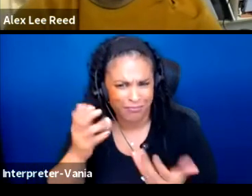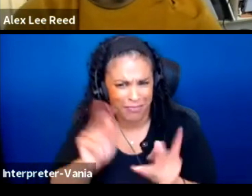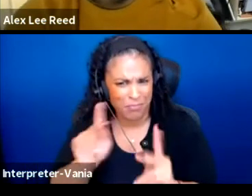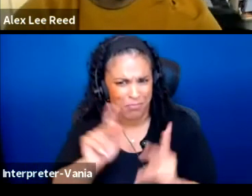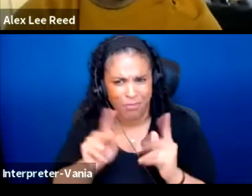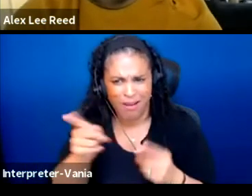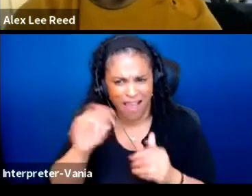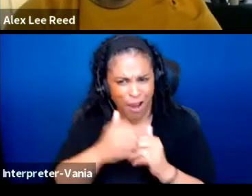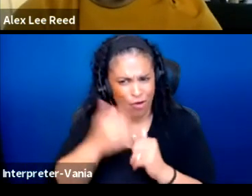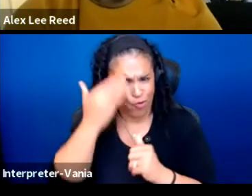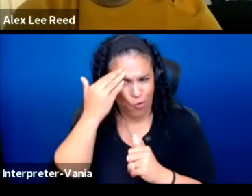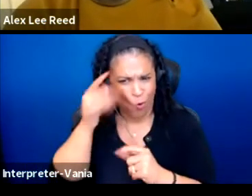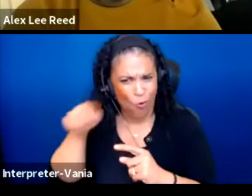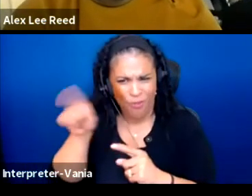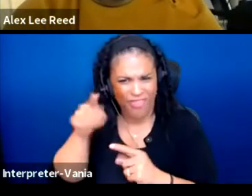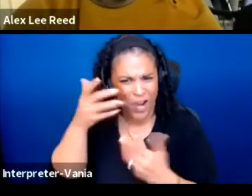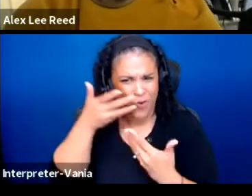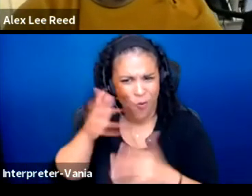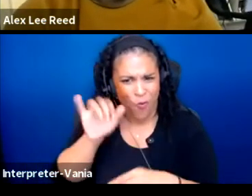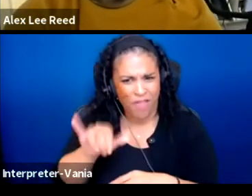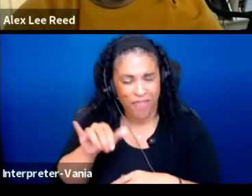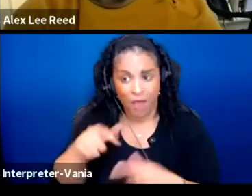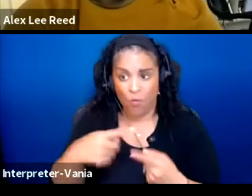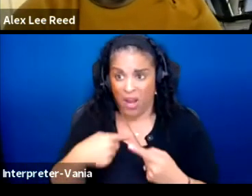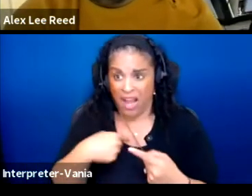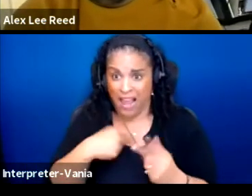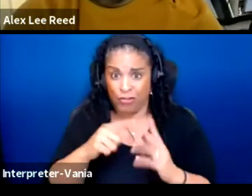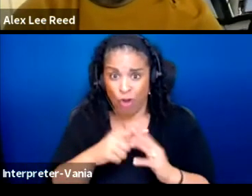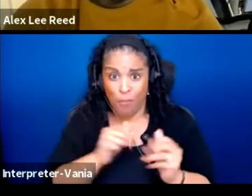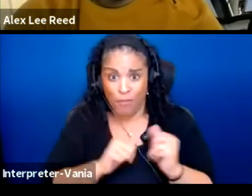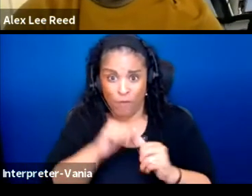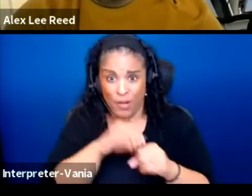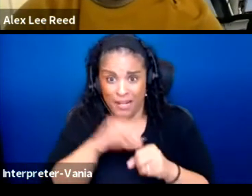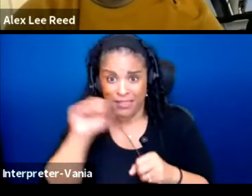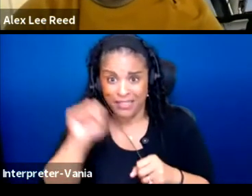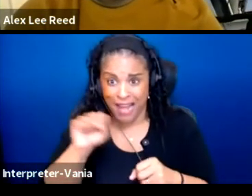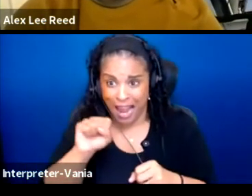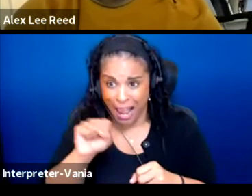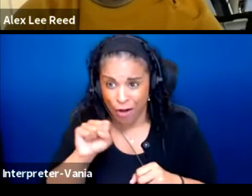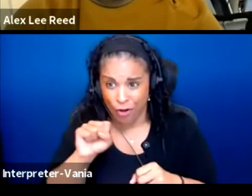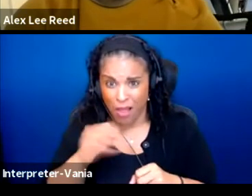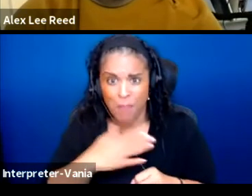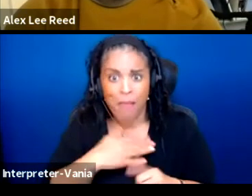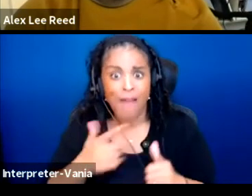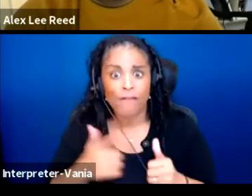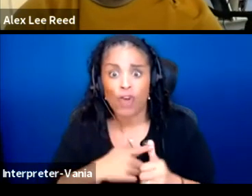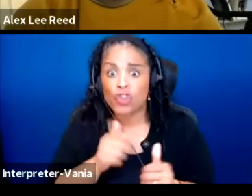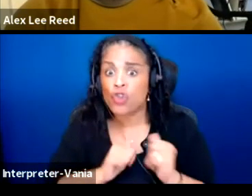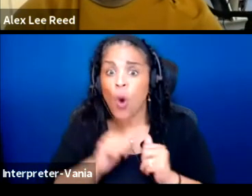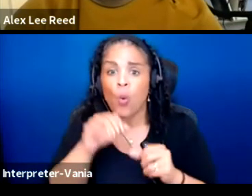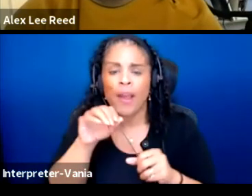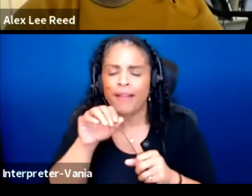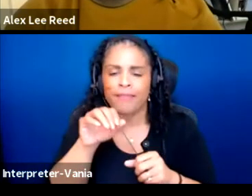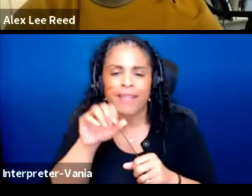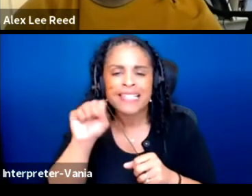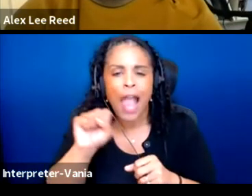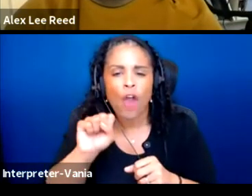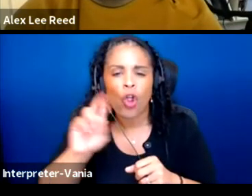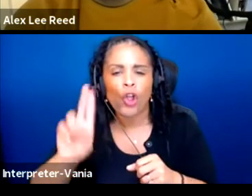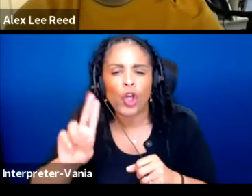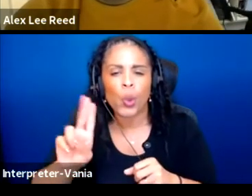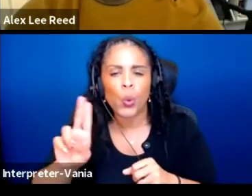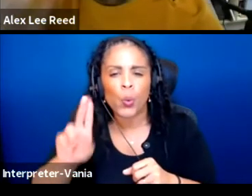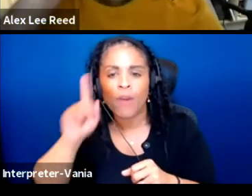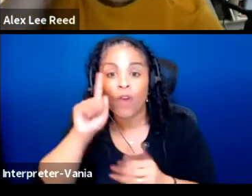that's not what they want? When I started performing in Seattle, My first show was at Seattle U for the